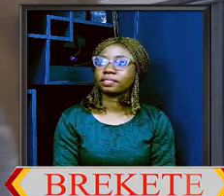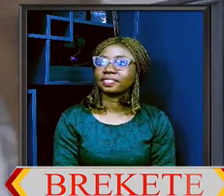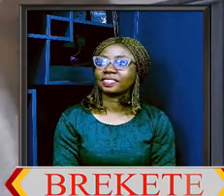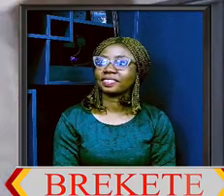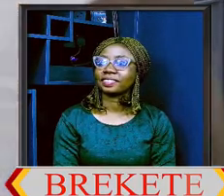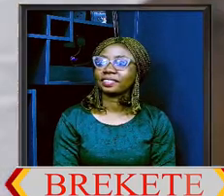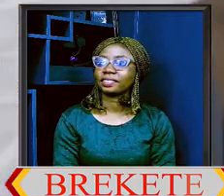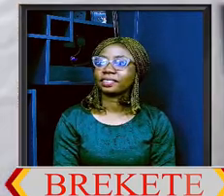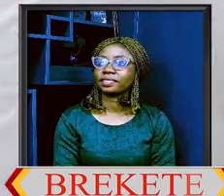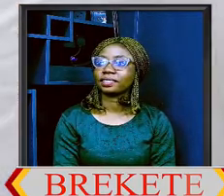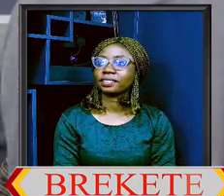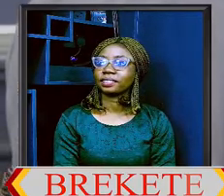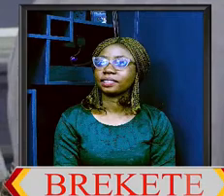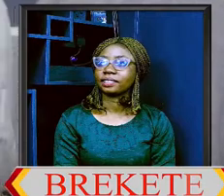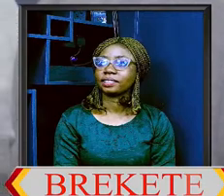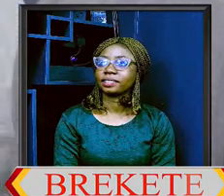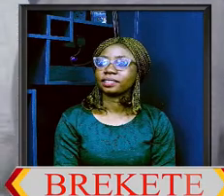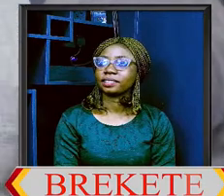behind